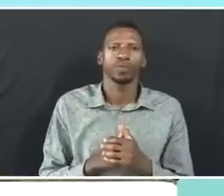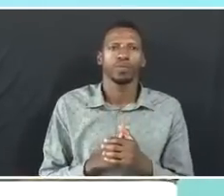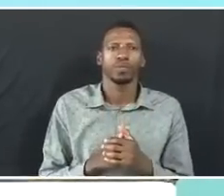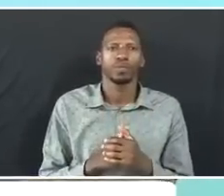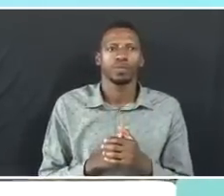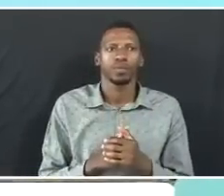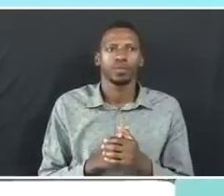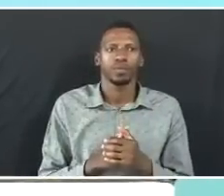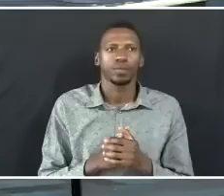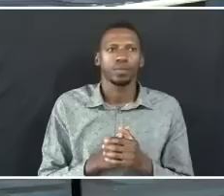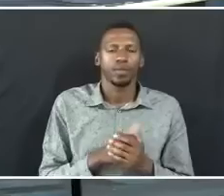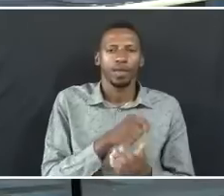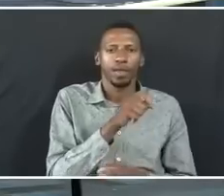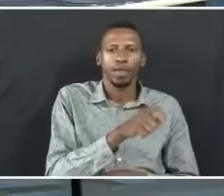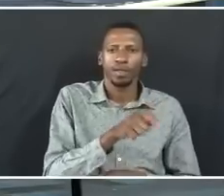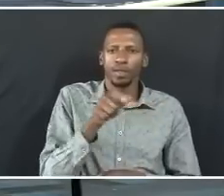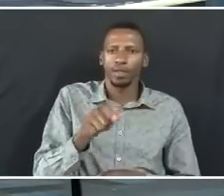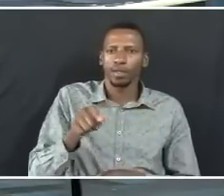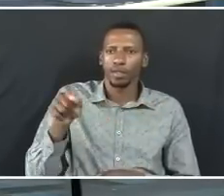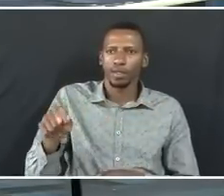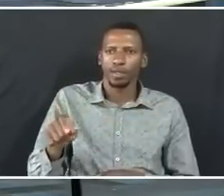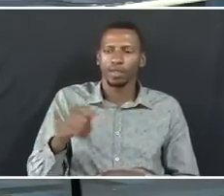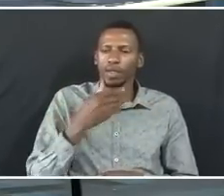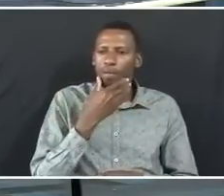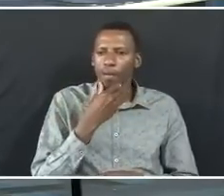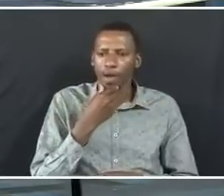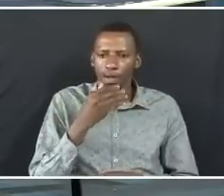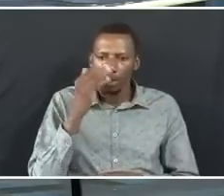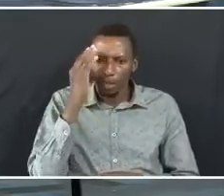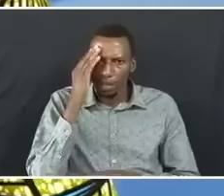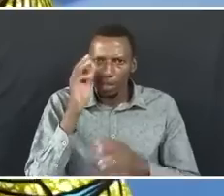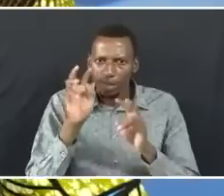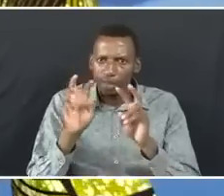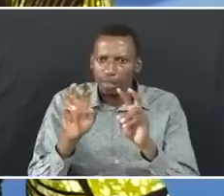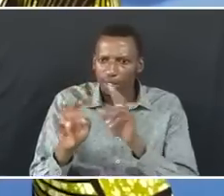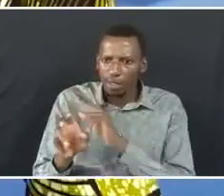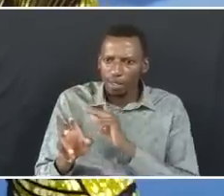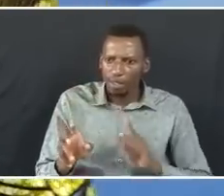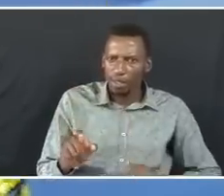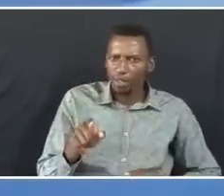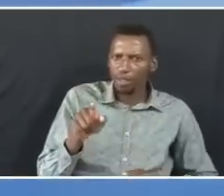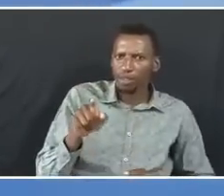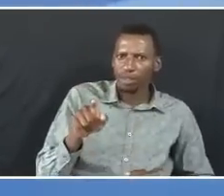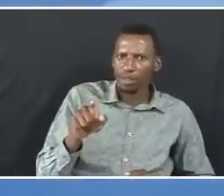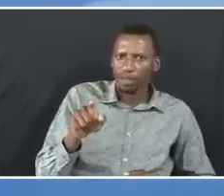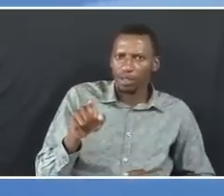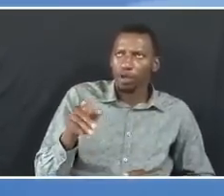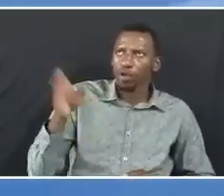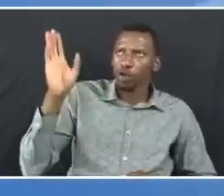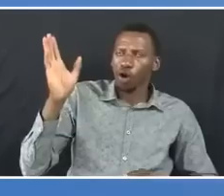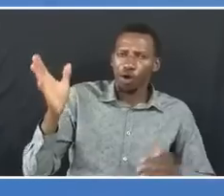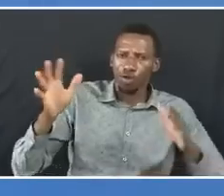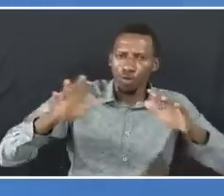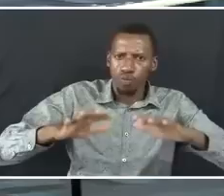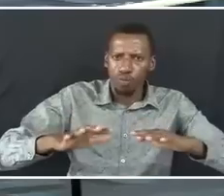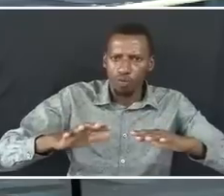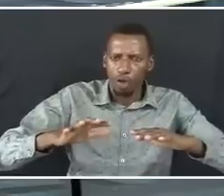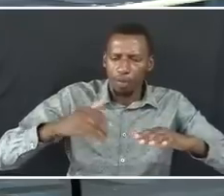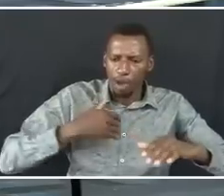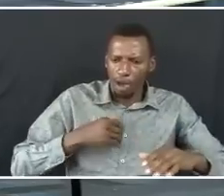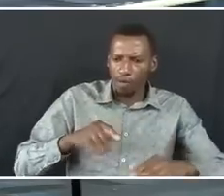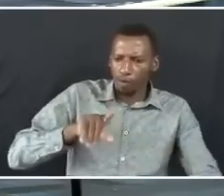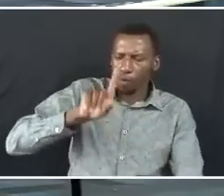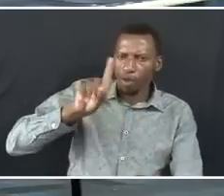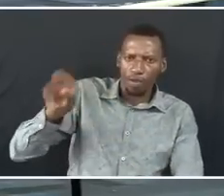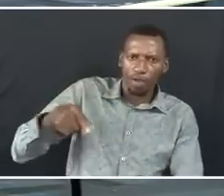And every man in Israel look at the king and say, ah, this is a king anointed by God and has 1,000